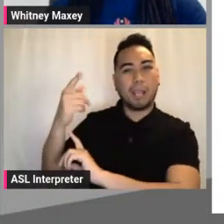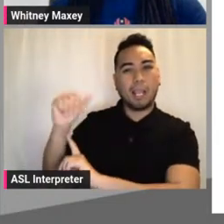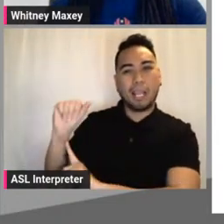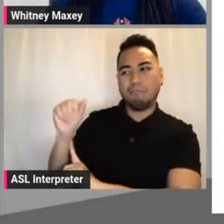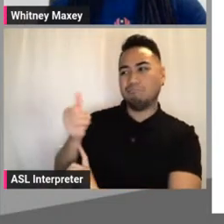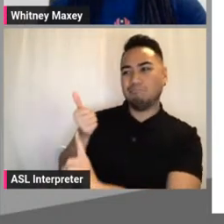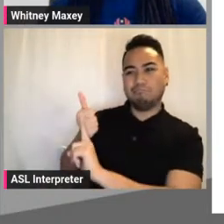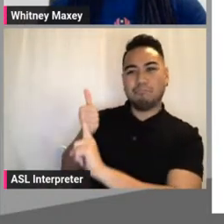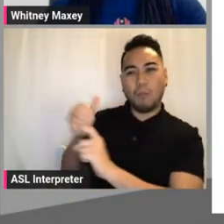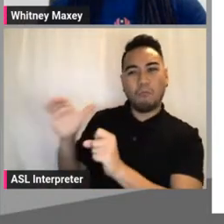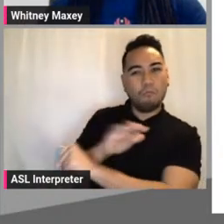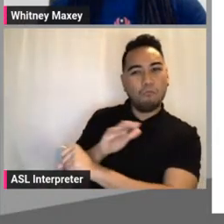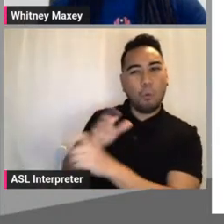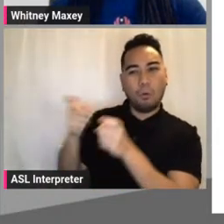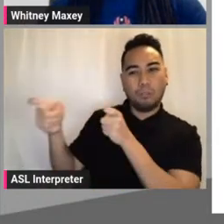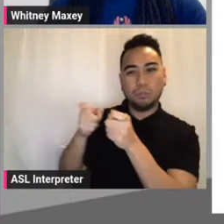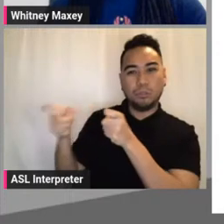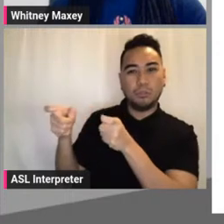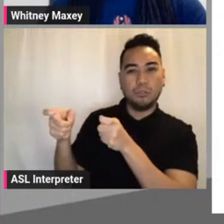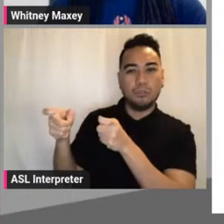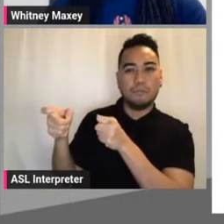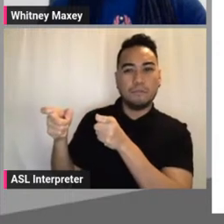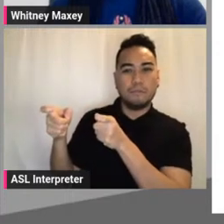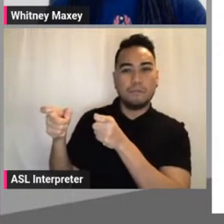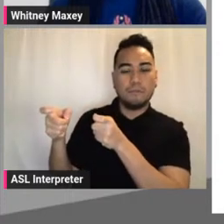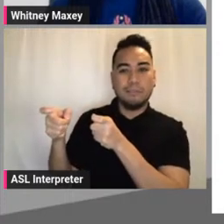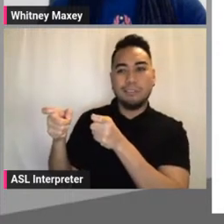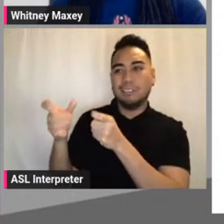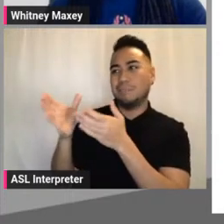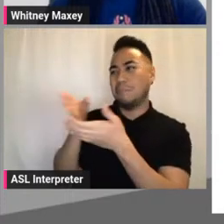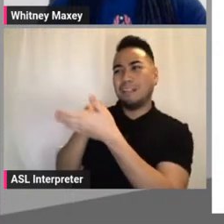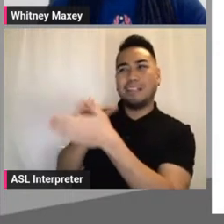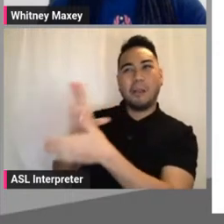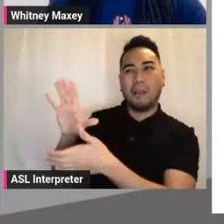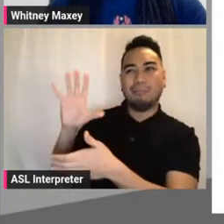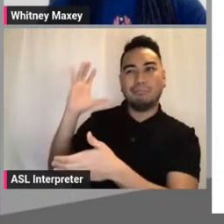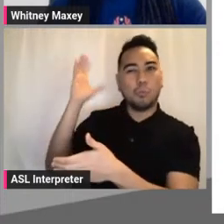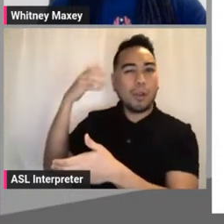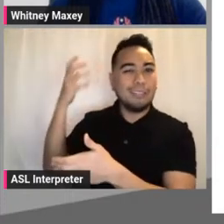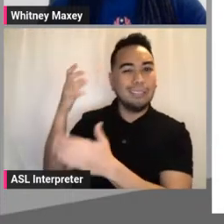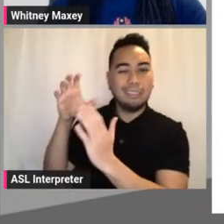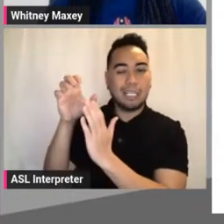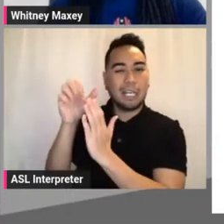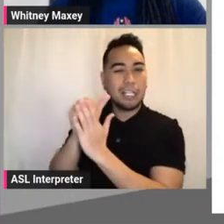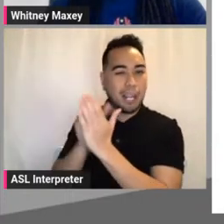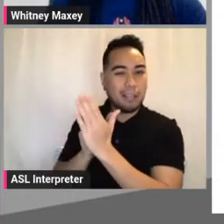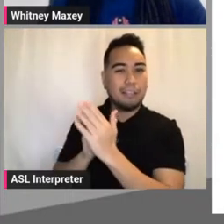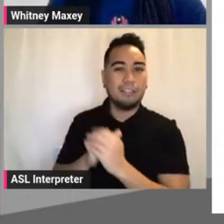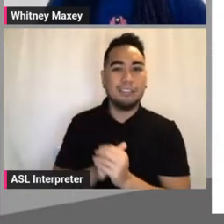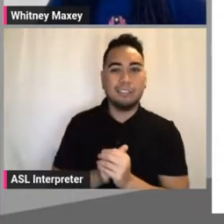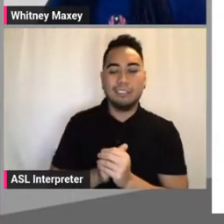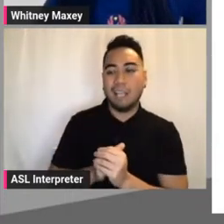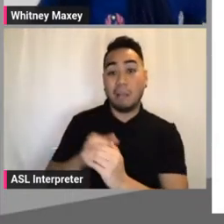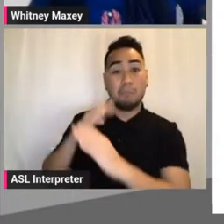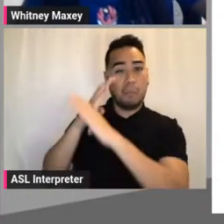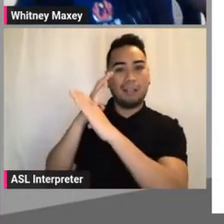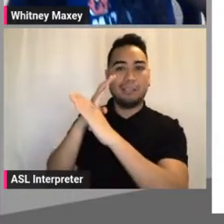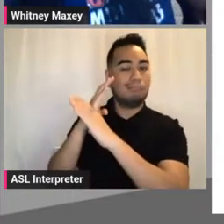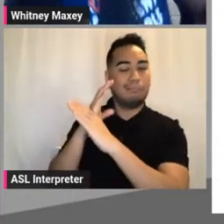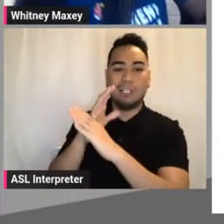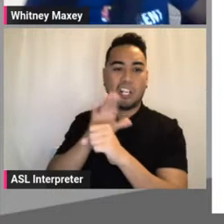from enacting their crazy agenda. And blocking MAGA is not